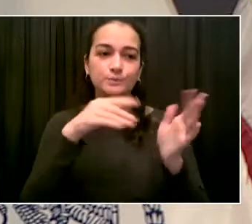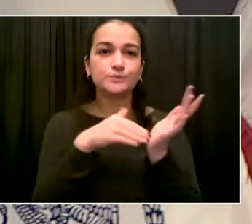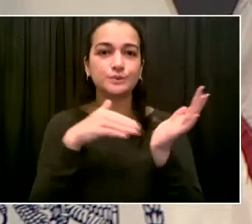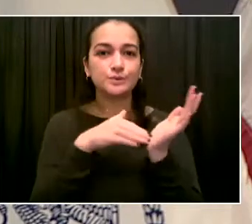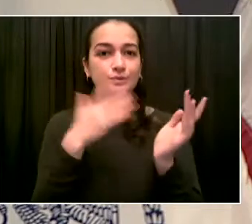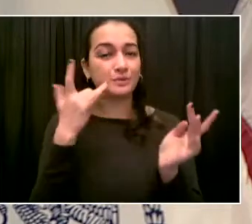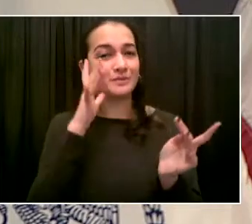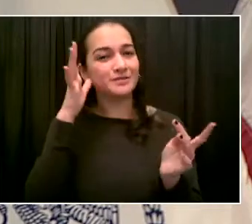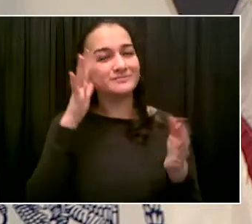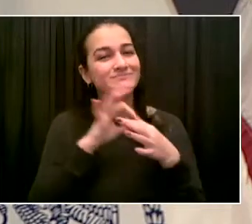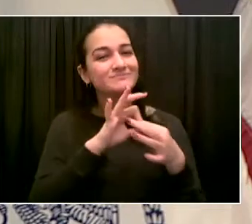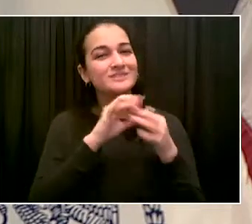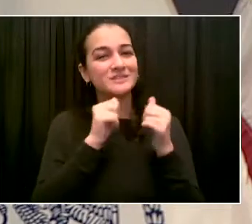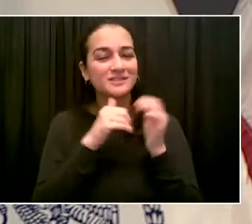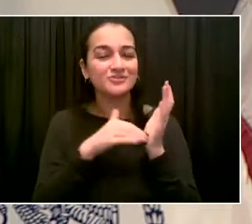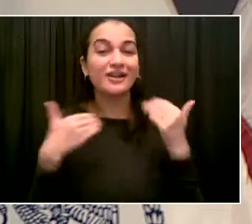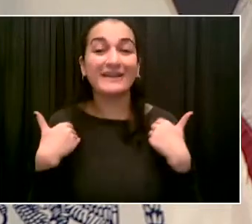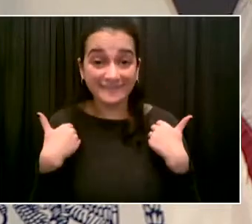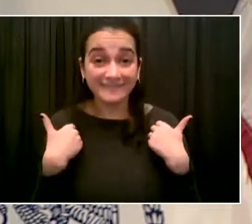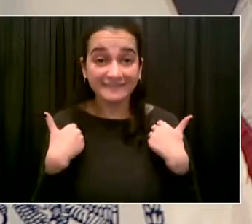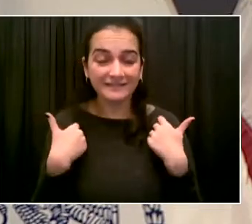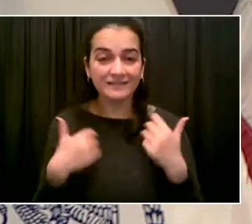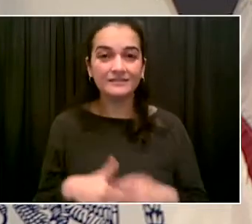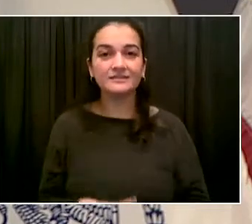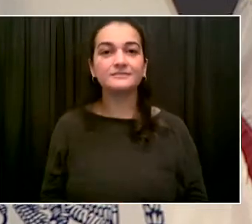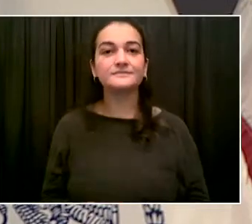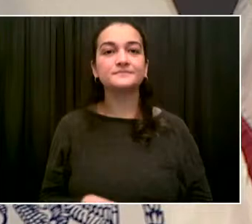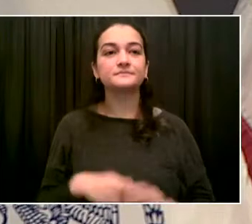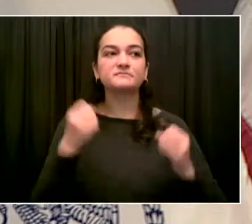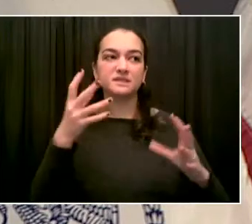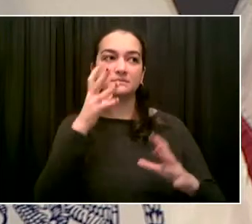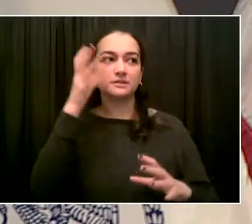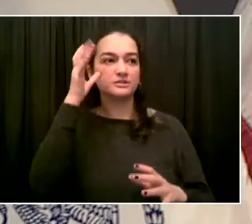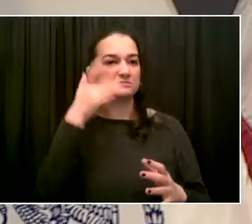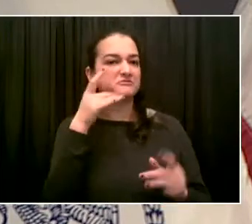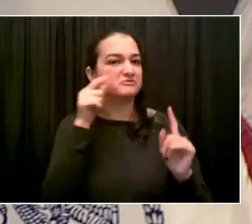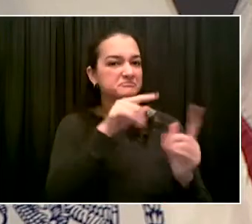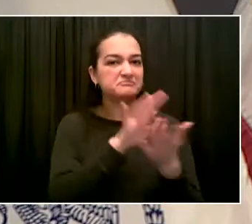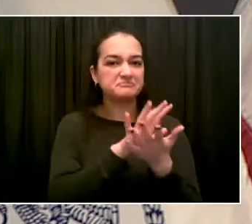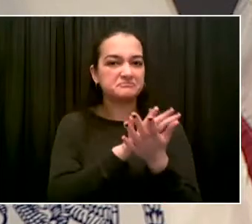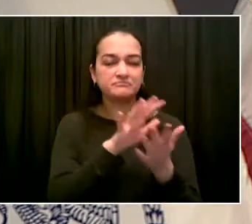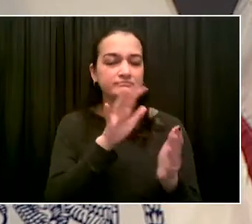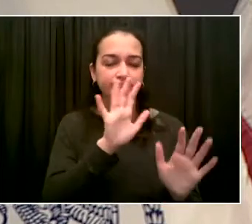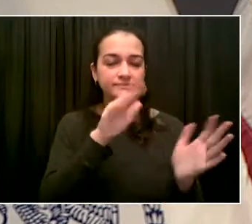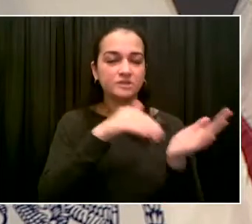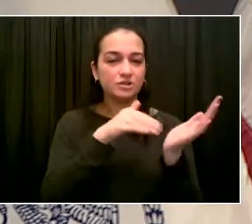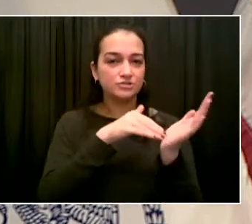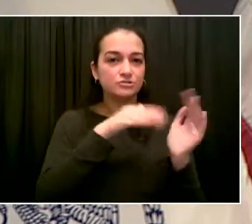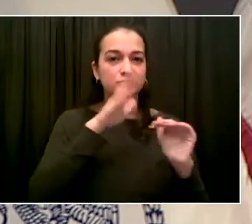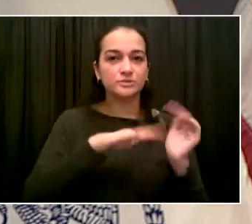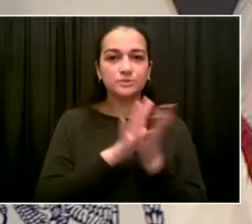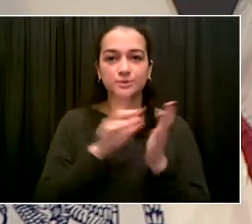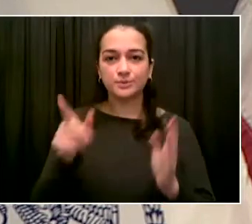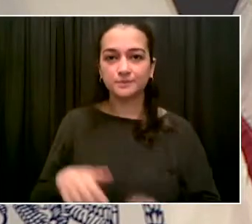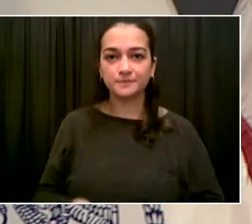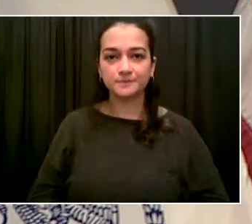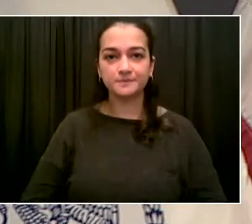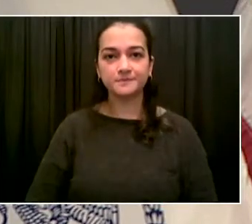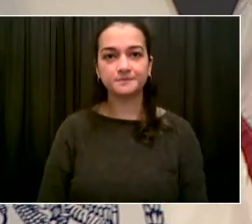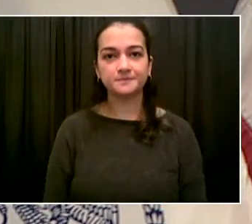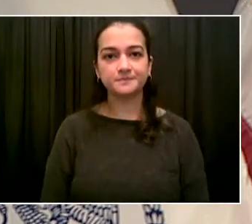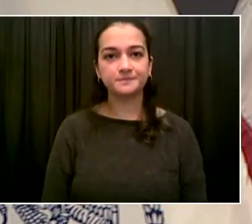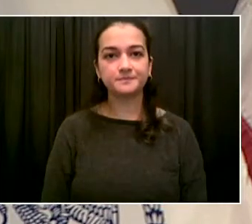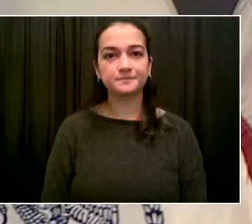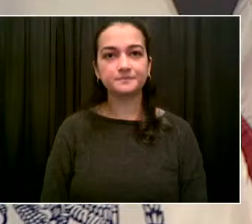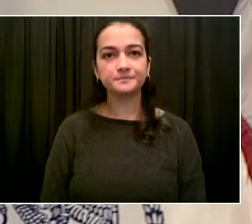pediatrician office for the vaccination. Our next question goes to Gersh from Streets Blog.